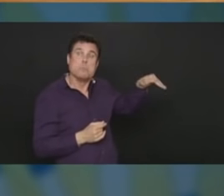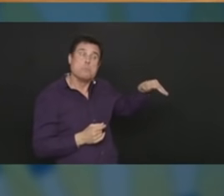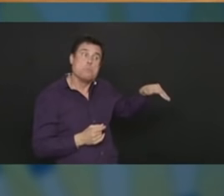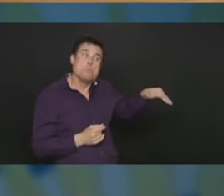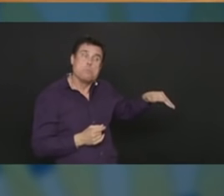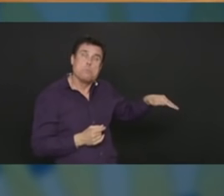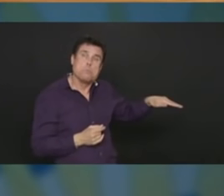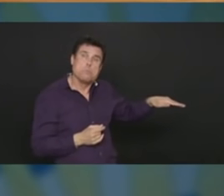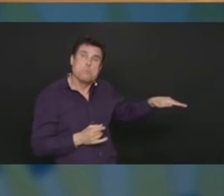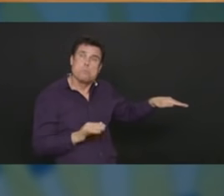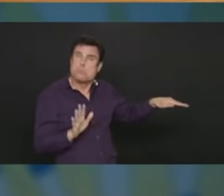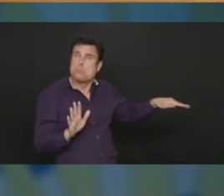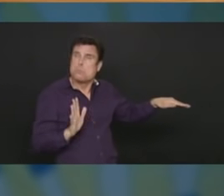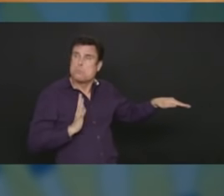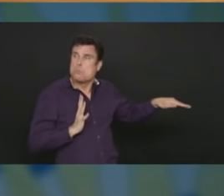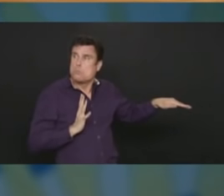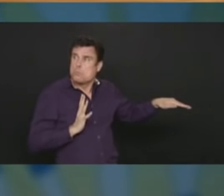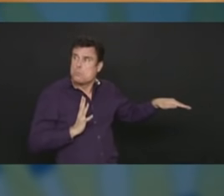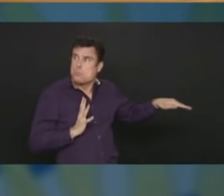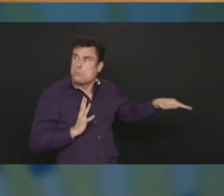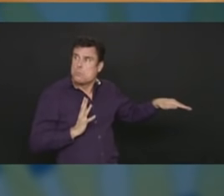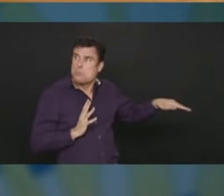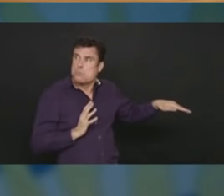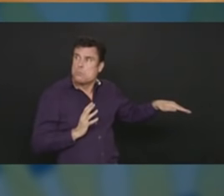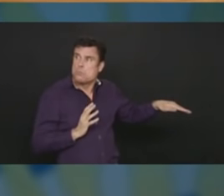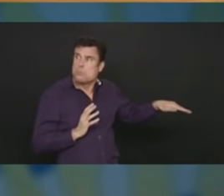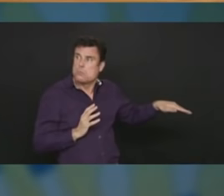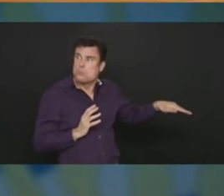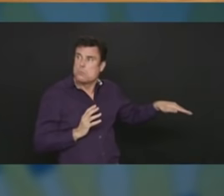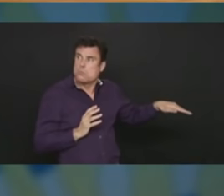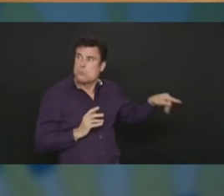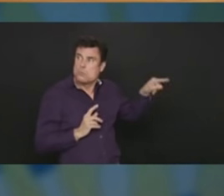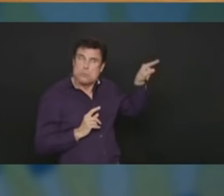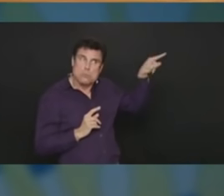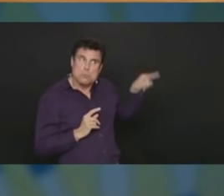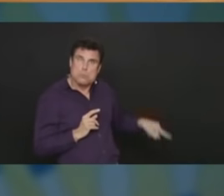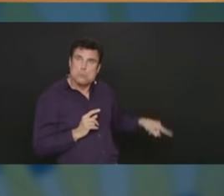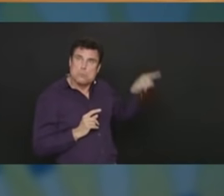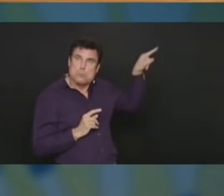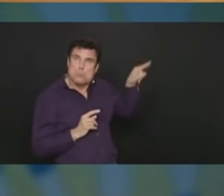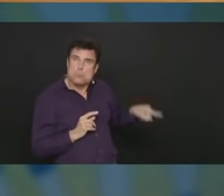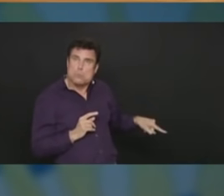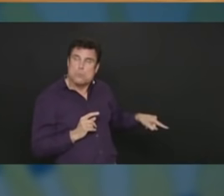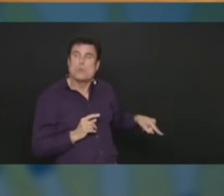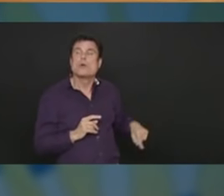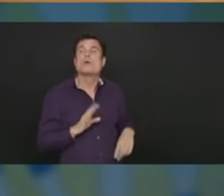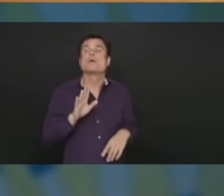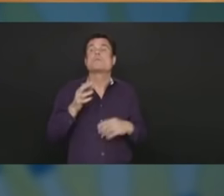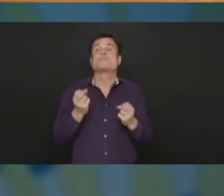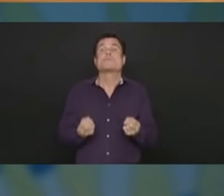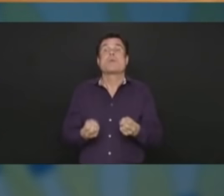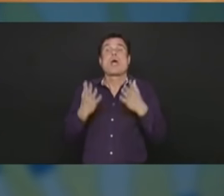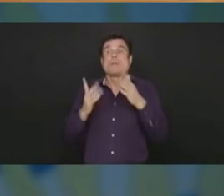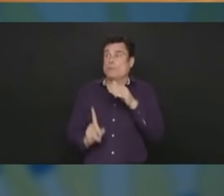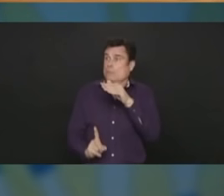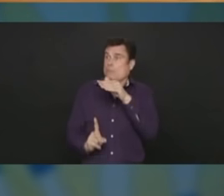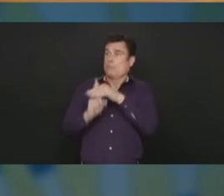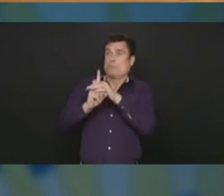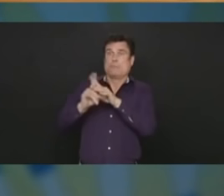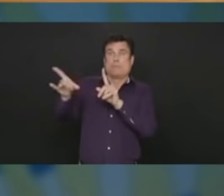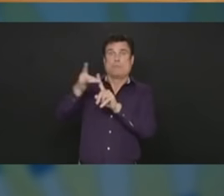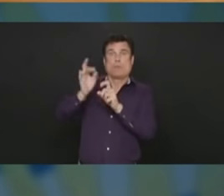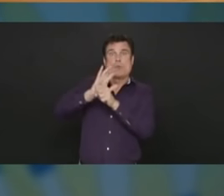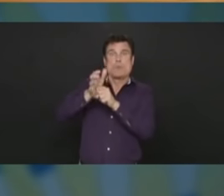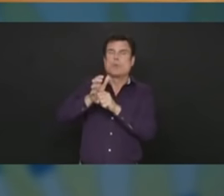of people who get sick with this virus need to be in hospital. The second in the middle, second set of